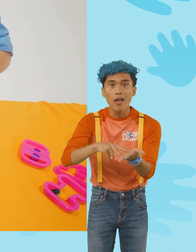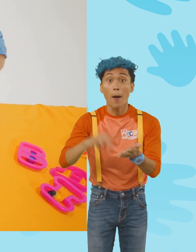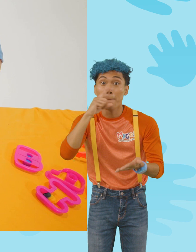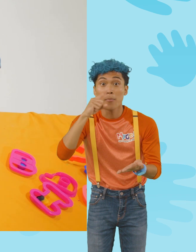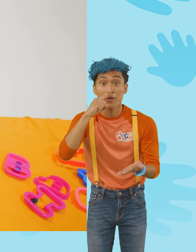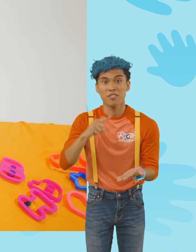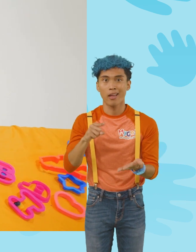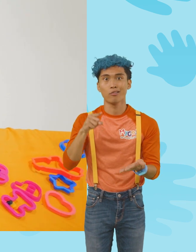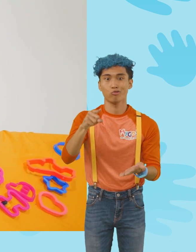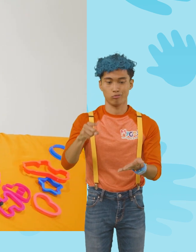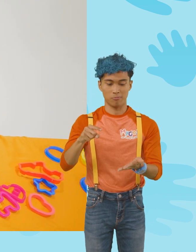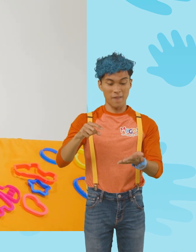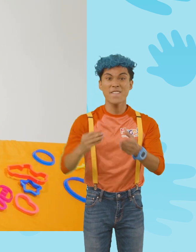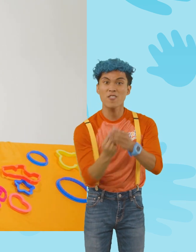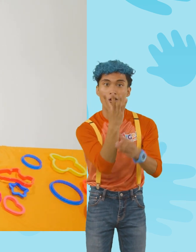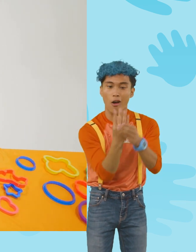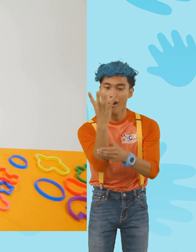you're in the garden.